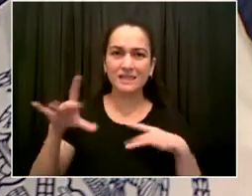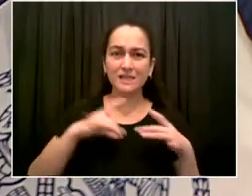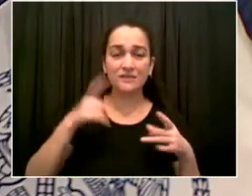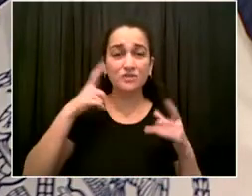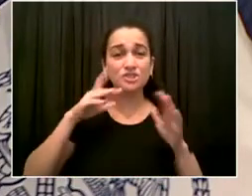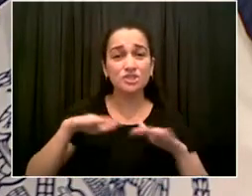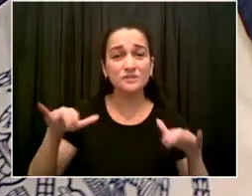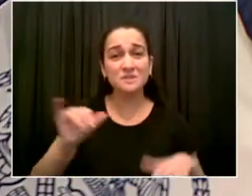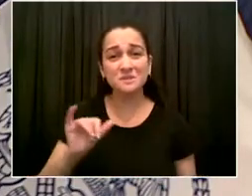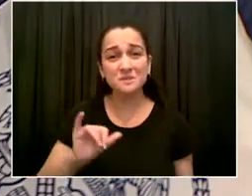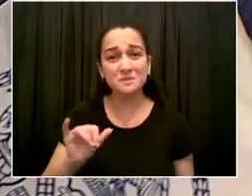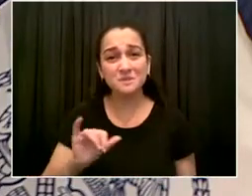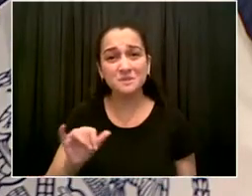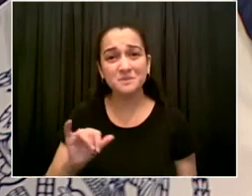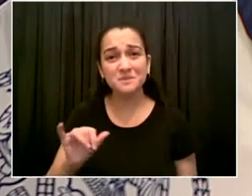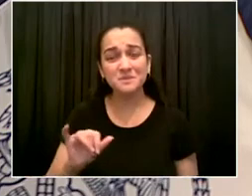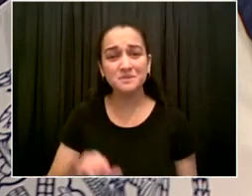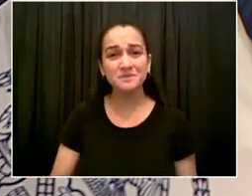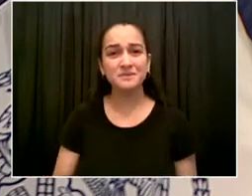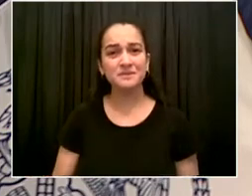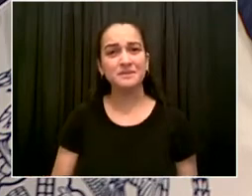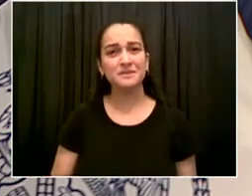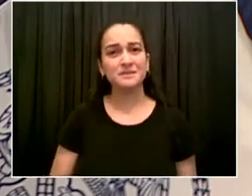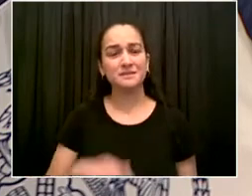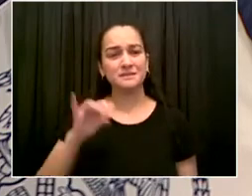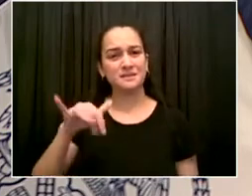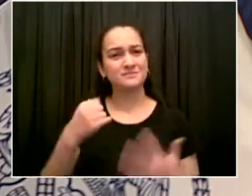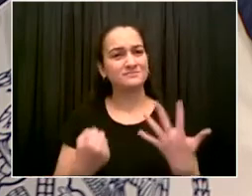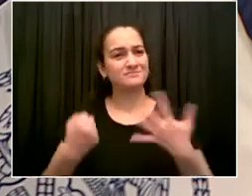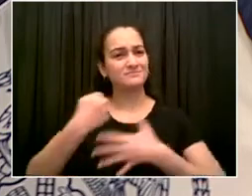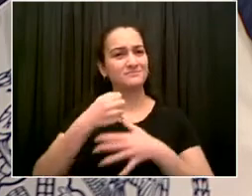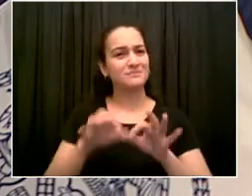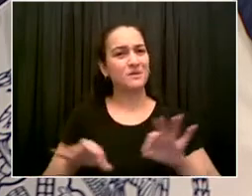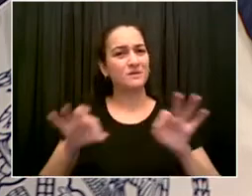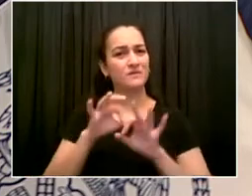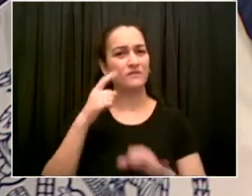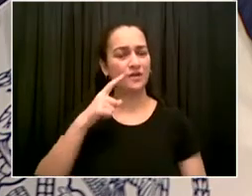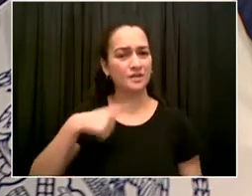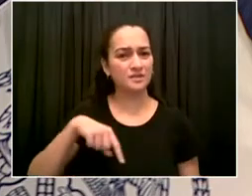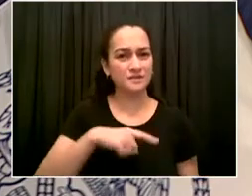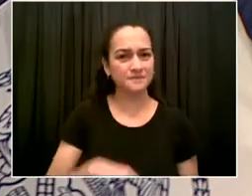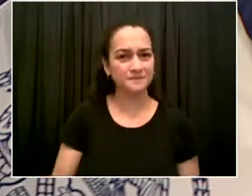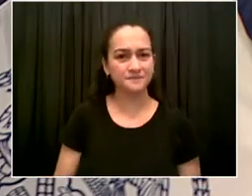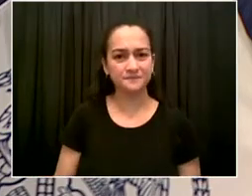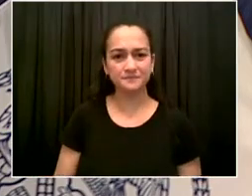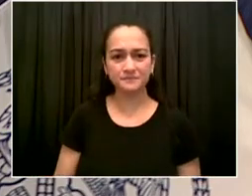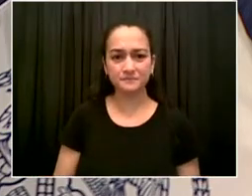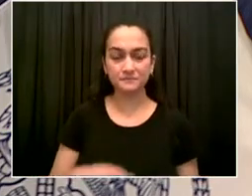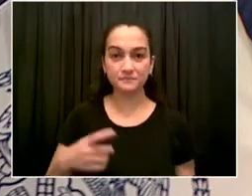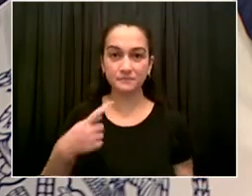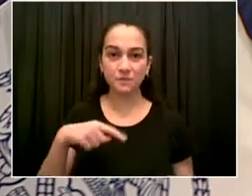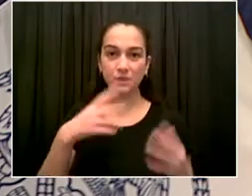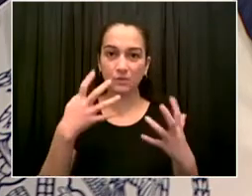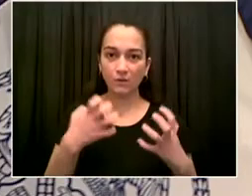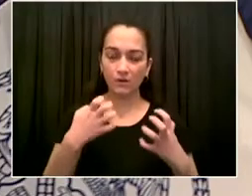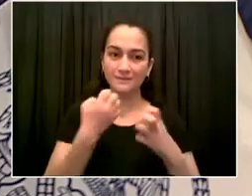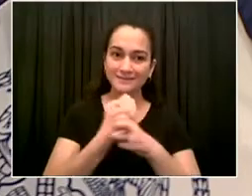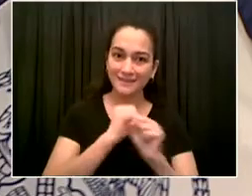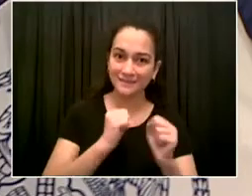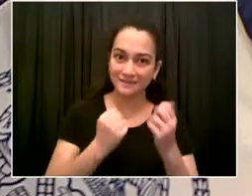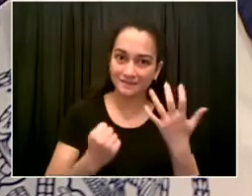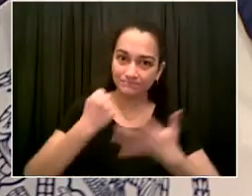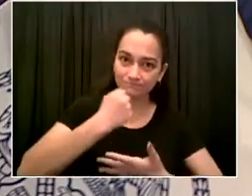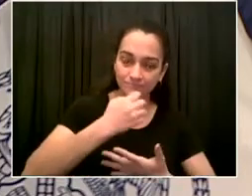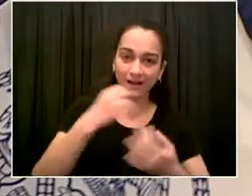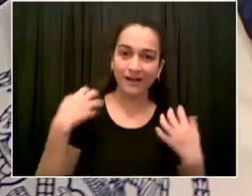mission critical. It is about public health and safety. Absolutely certain this is a way we will achieve those goals, do it in a